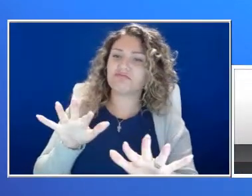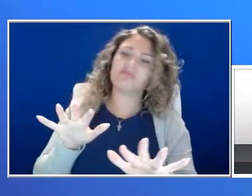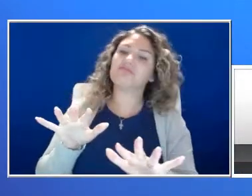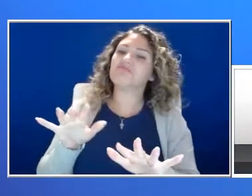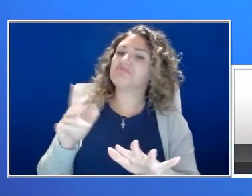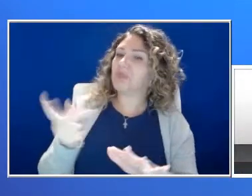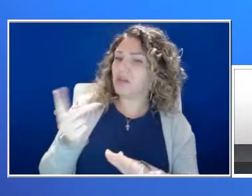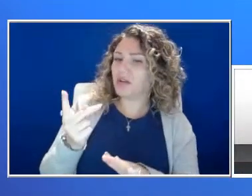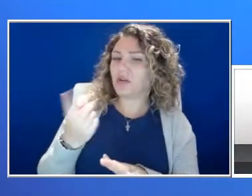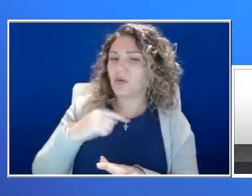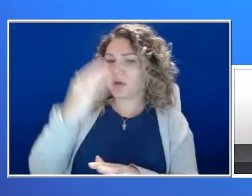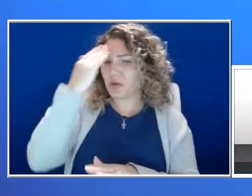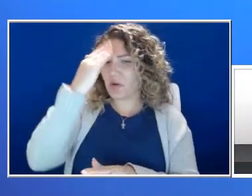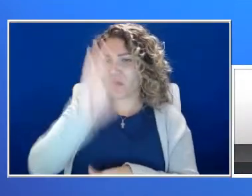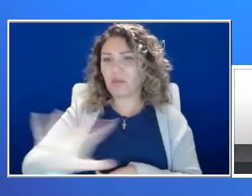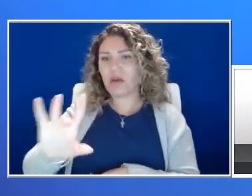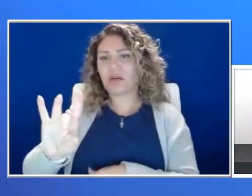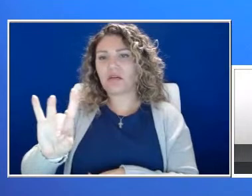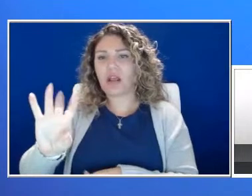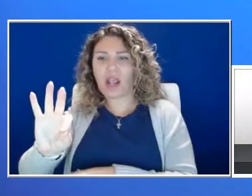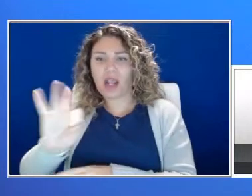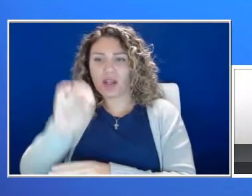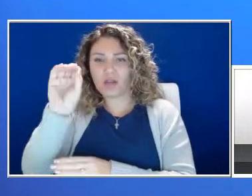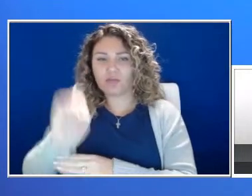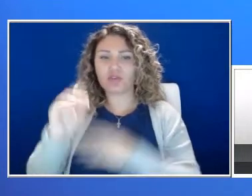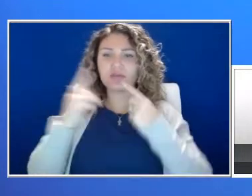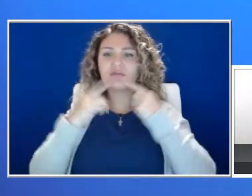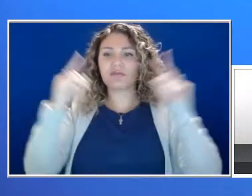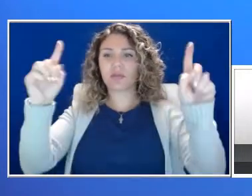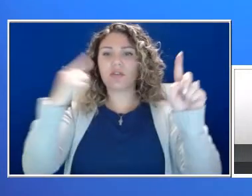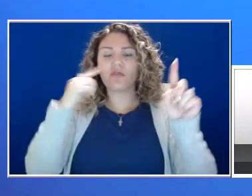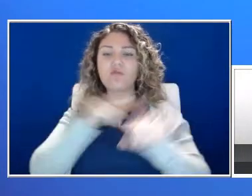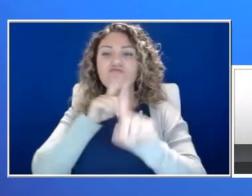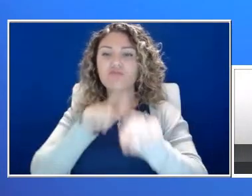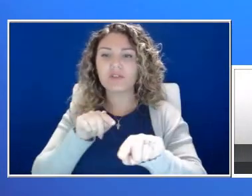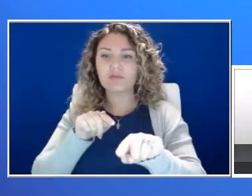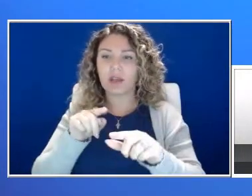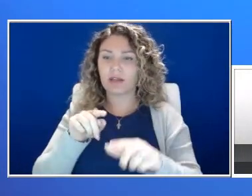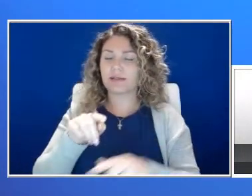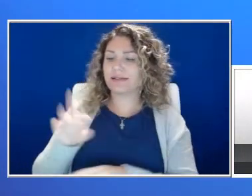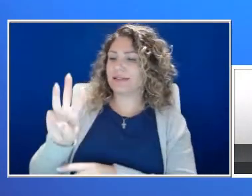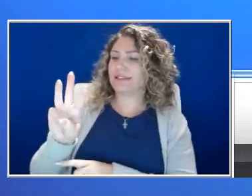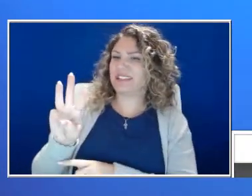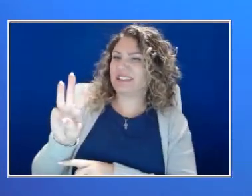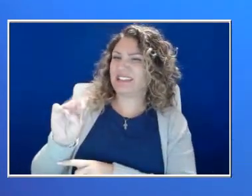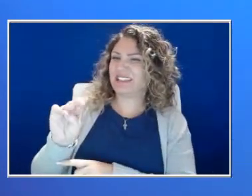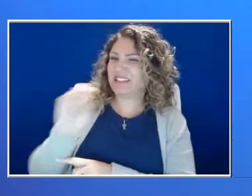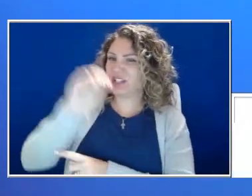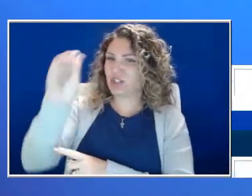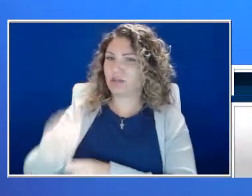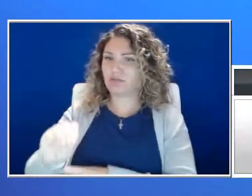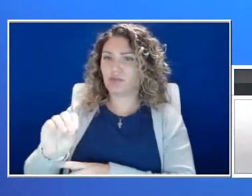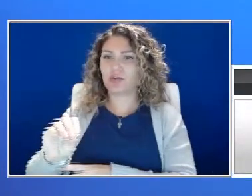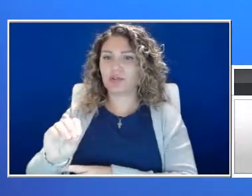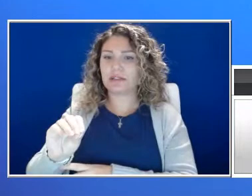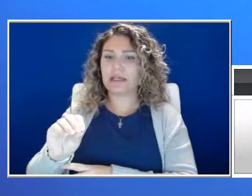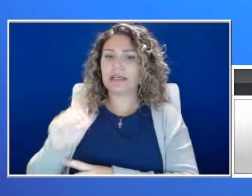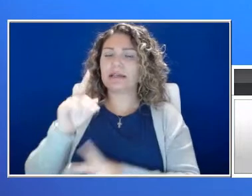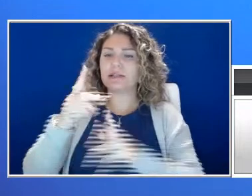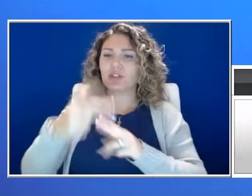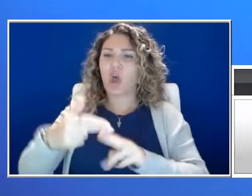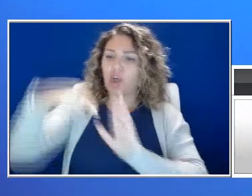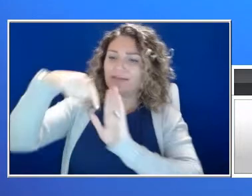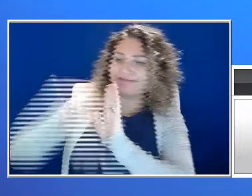about, there's a 98% success rate for the response. 60% of these patients go to what we call the deepest response, and that's